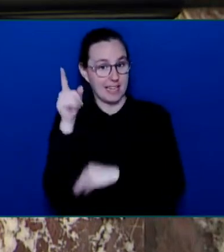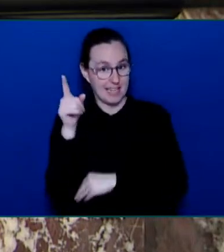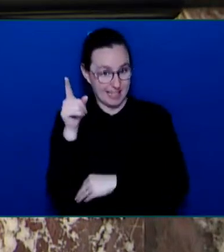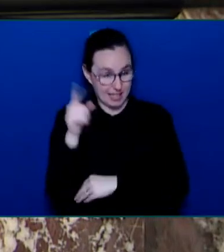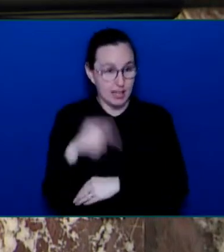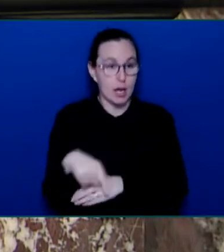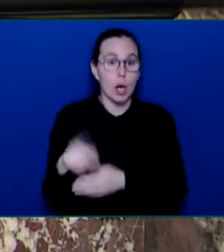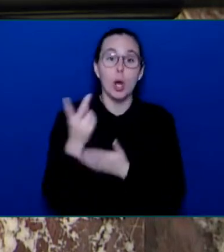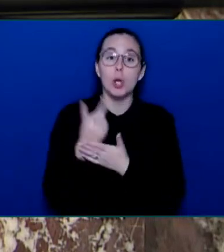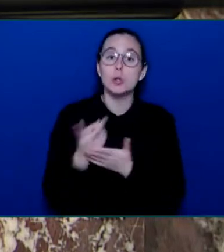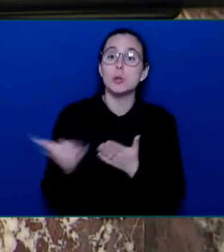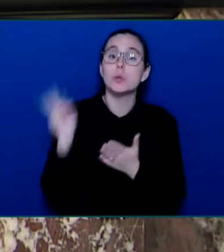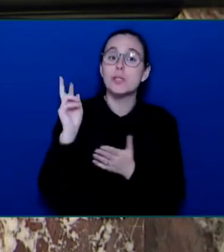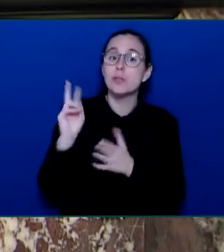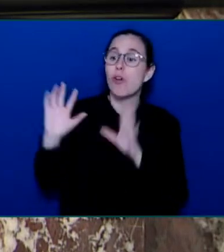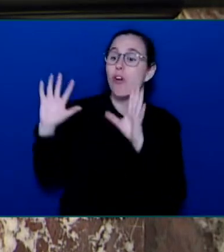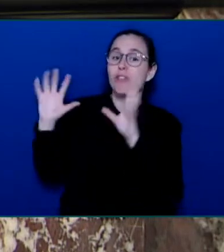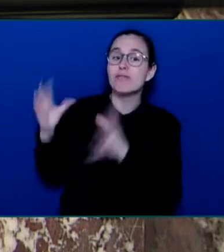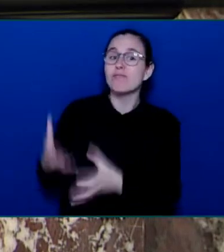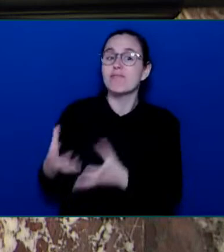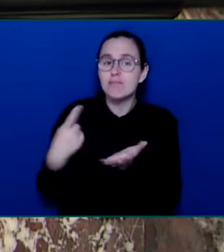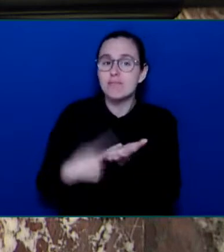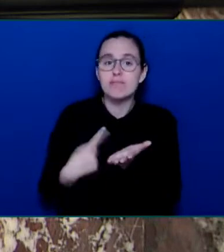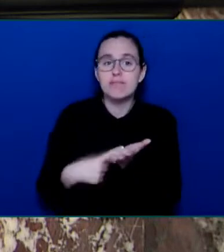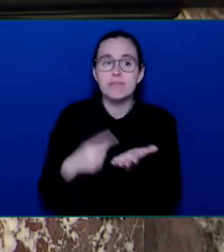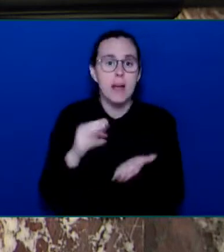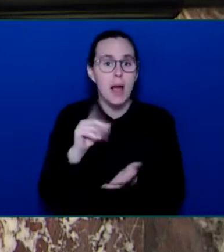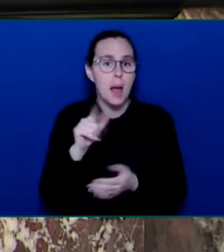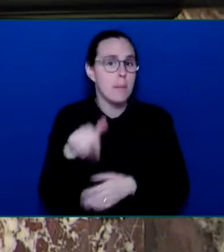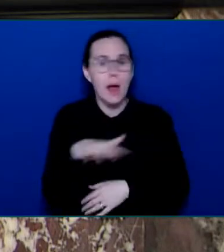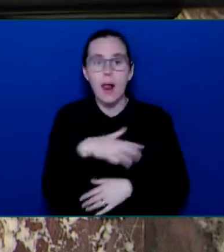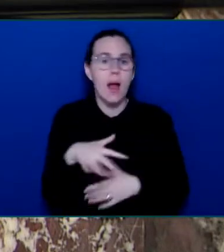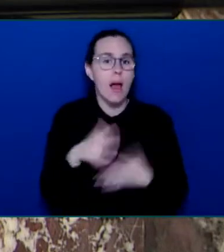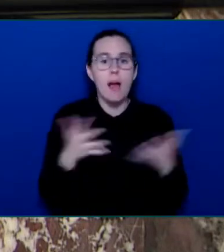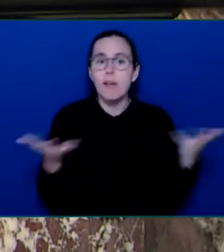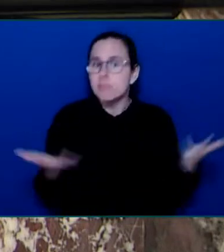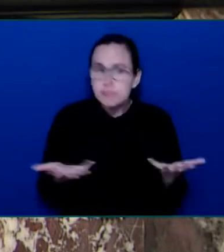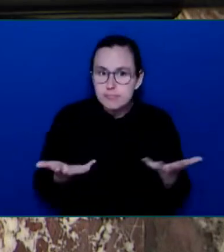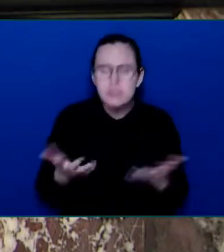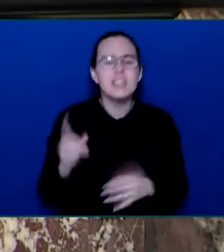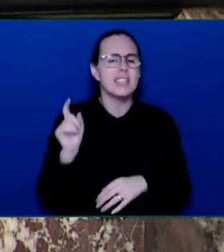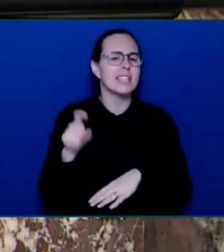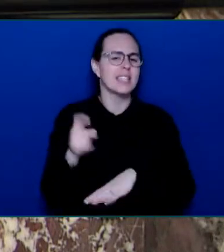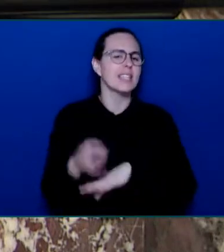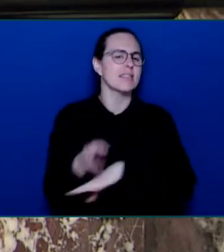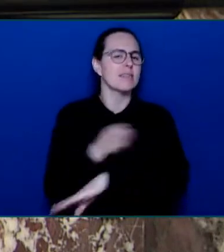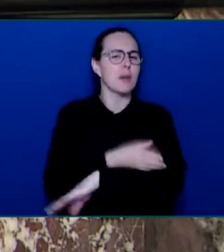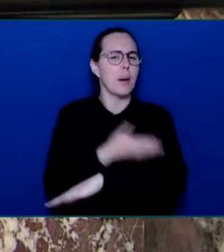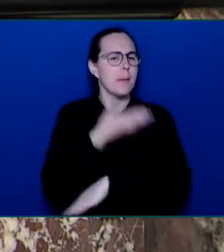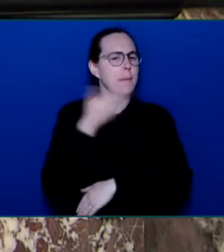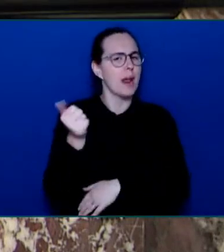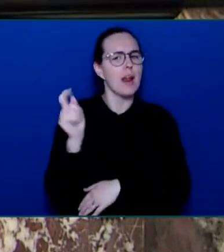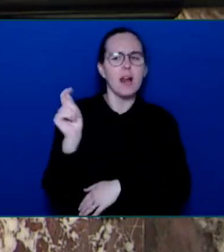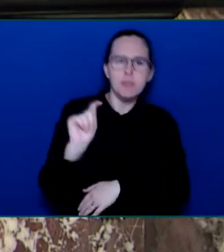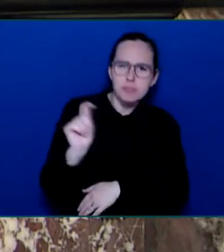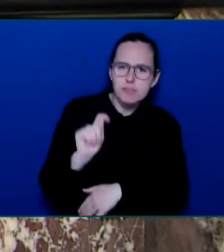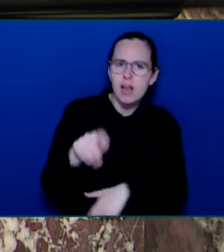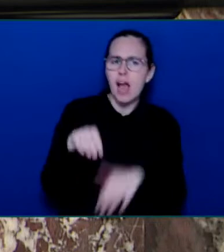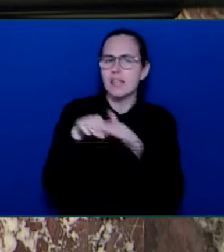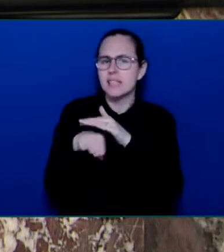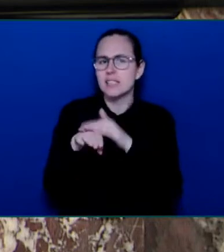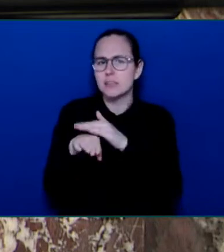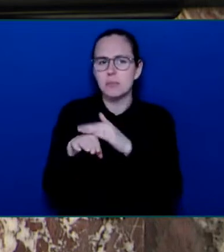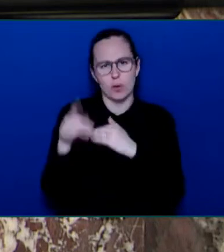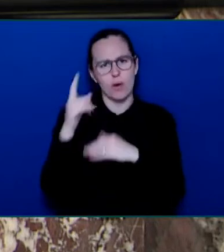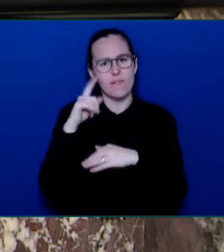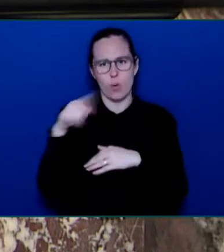they discussed the need for better washroom facility for construction workers. They pointed out, I quote, an additional consequential